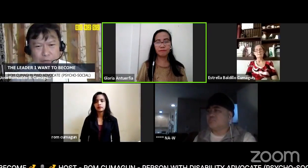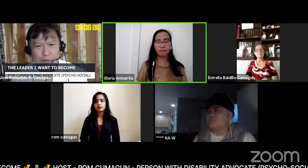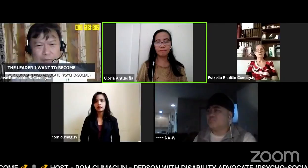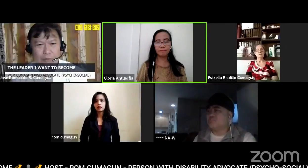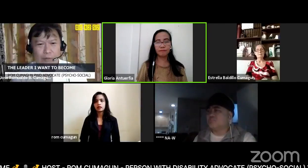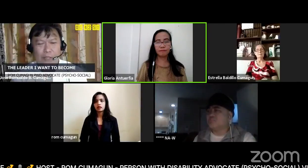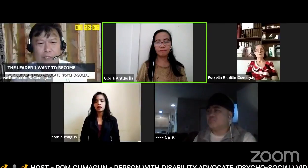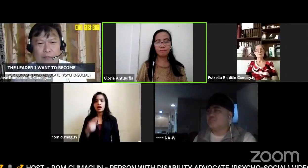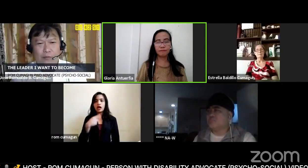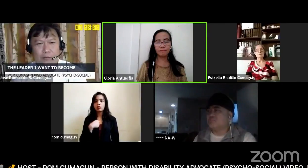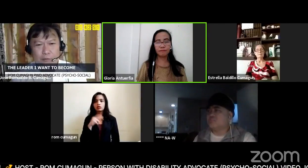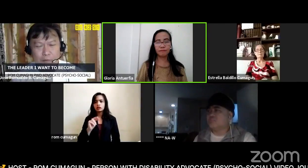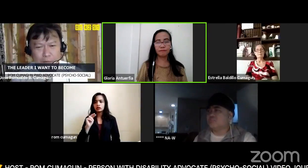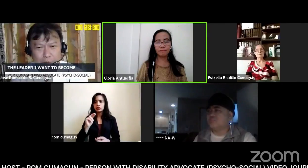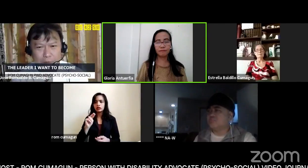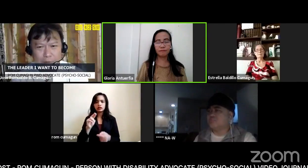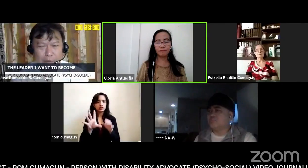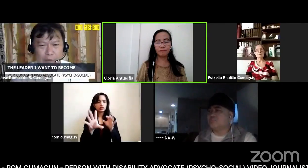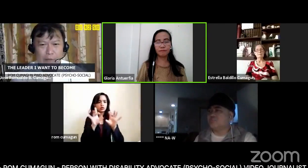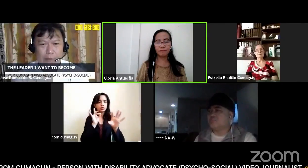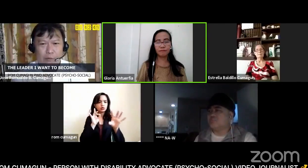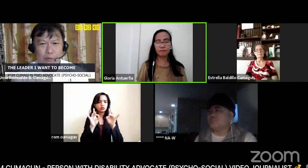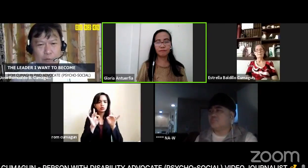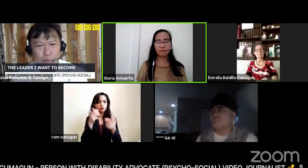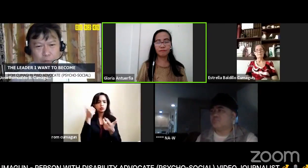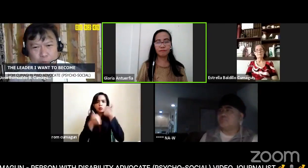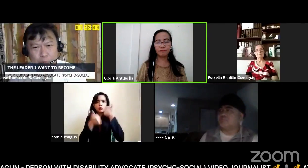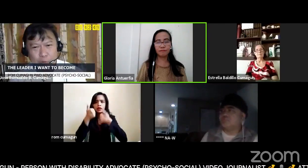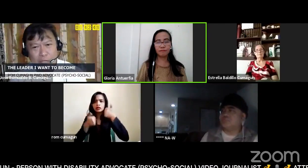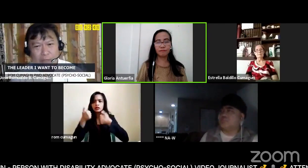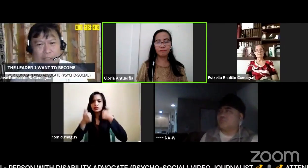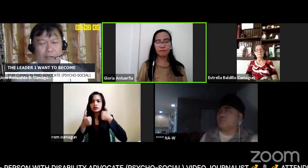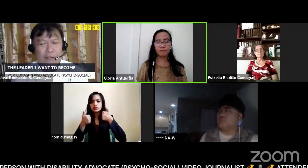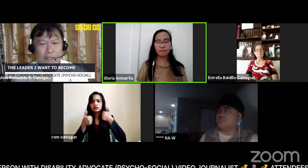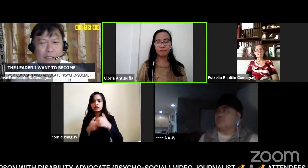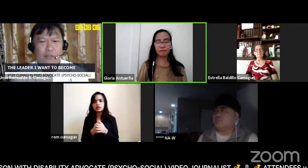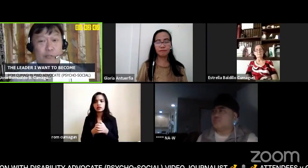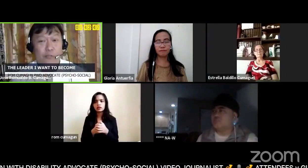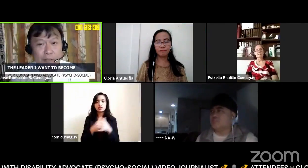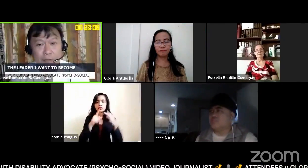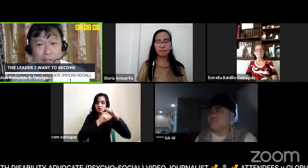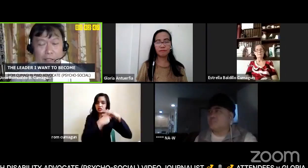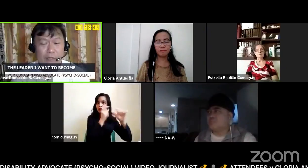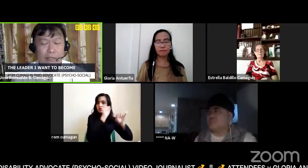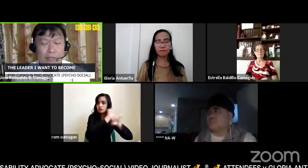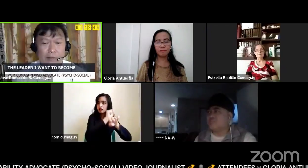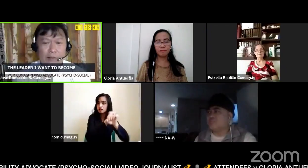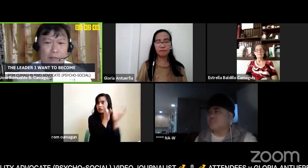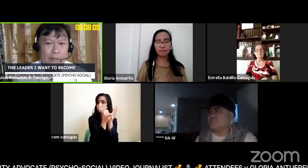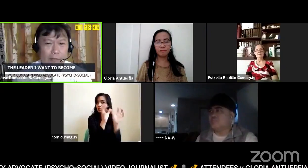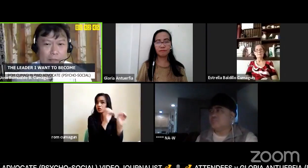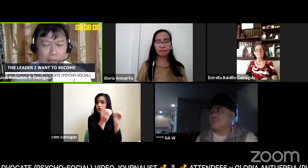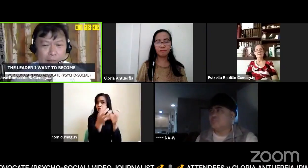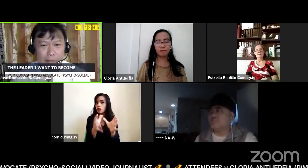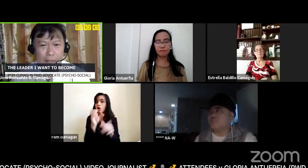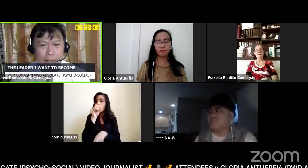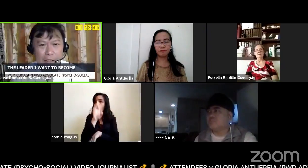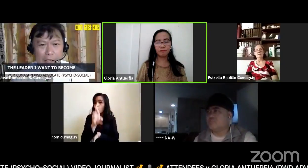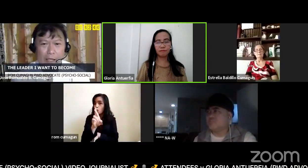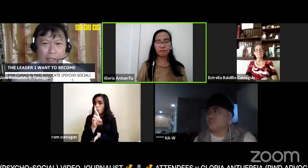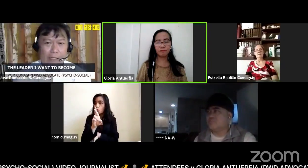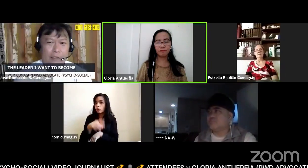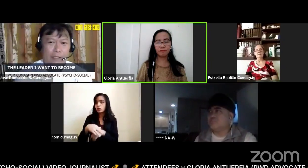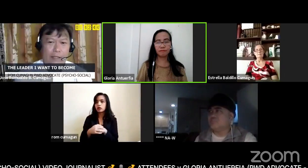I had to choose whether to to start a career in community organizing